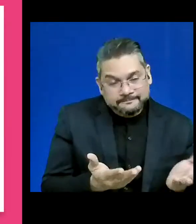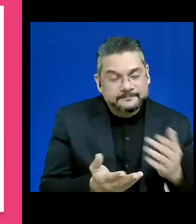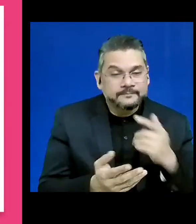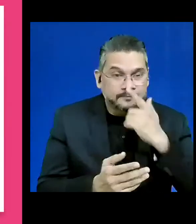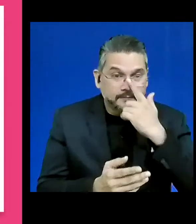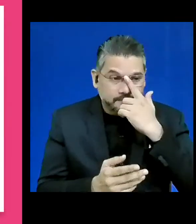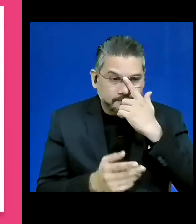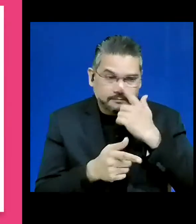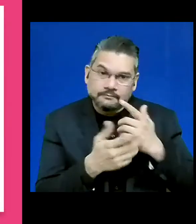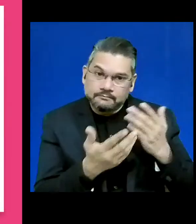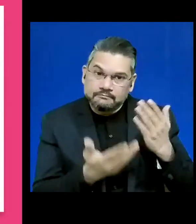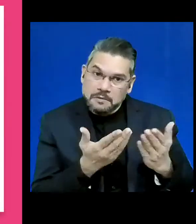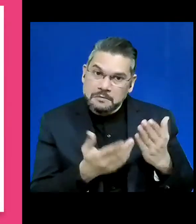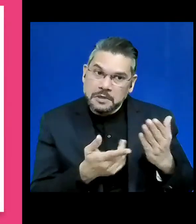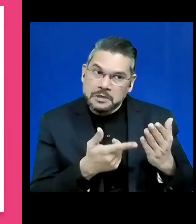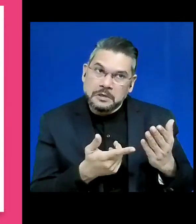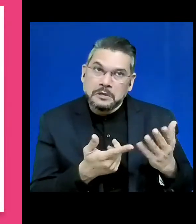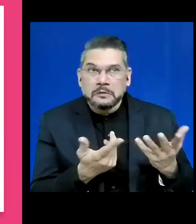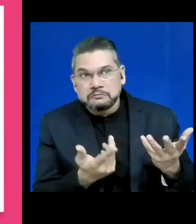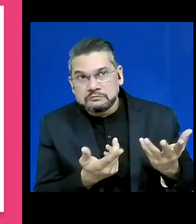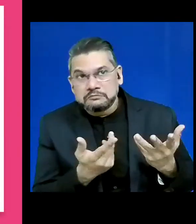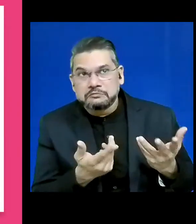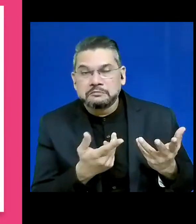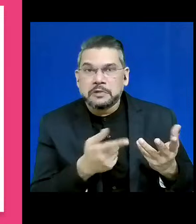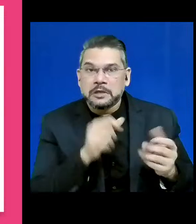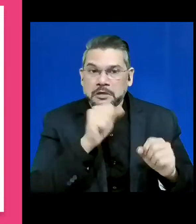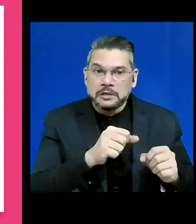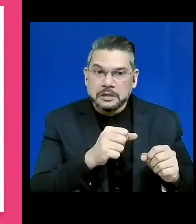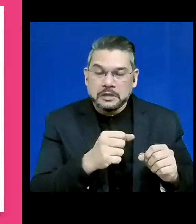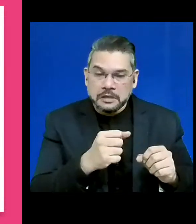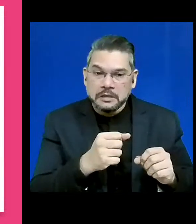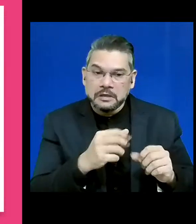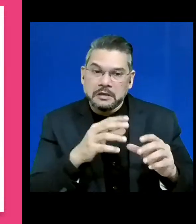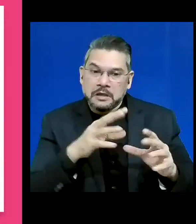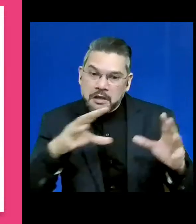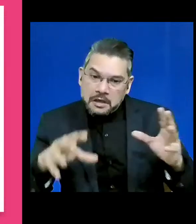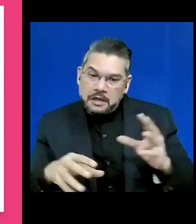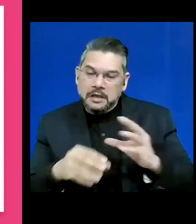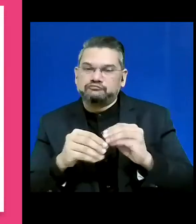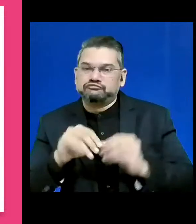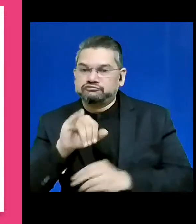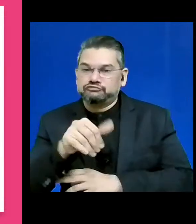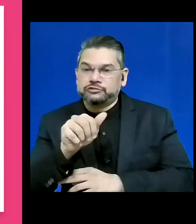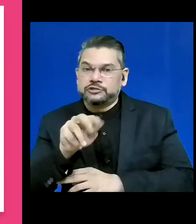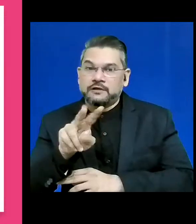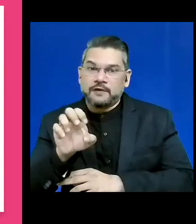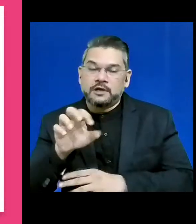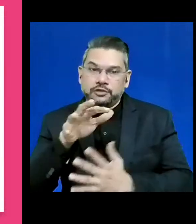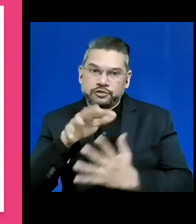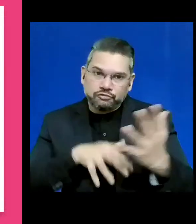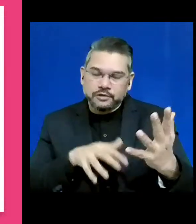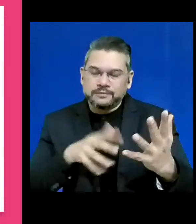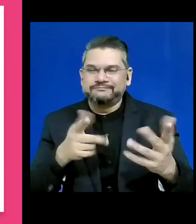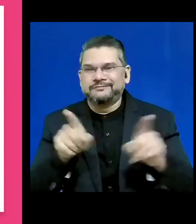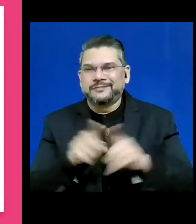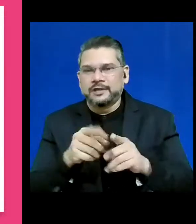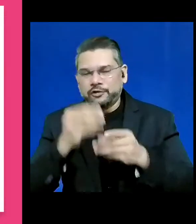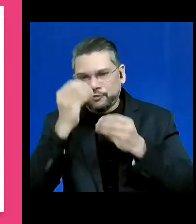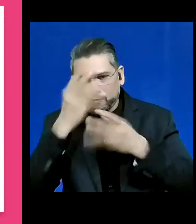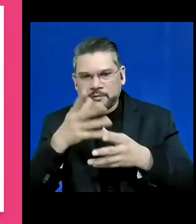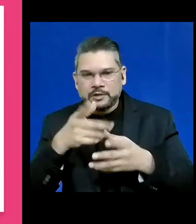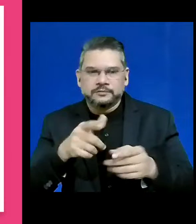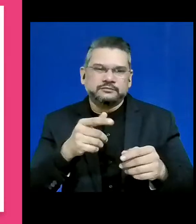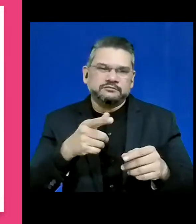they could be used in conjunction with JavaScript to inform users about changes to a page or just updates in